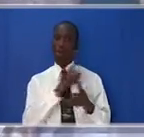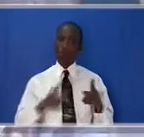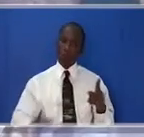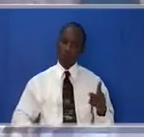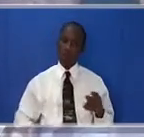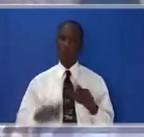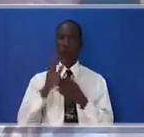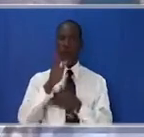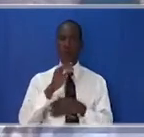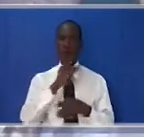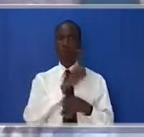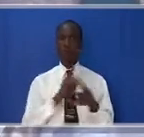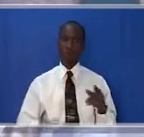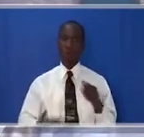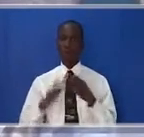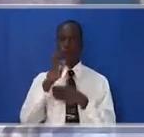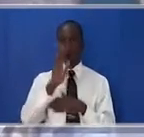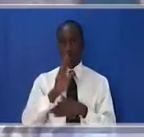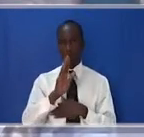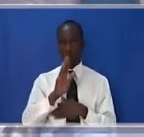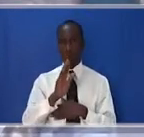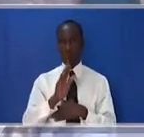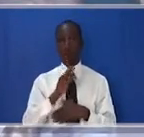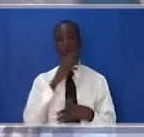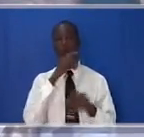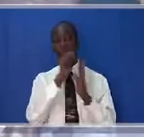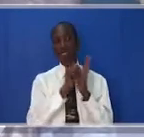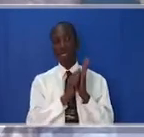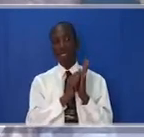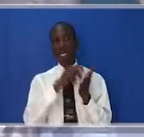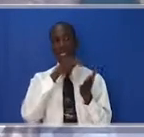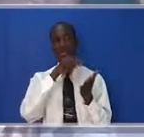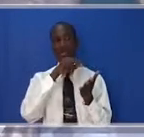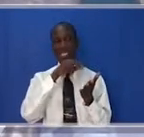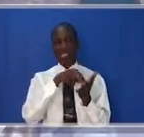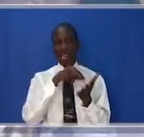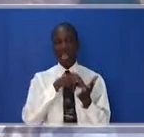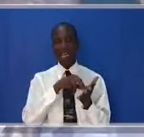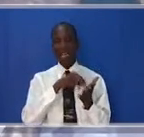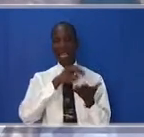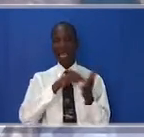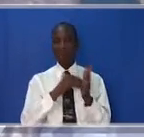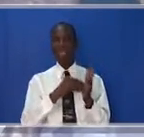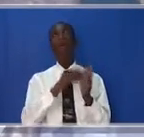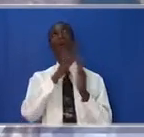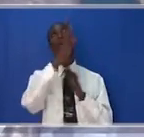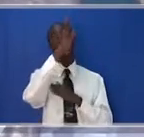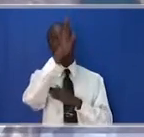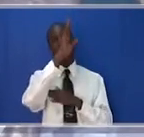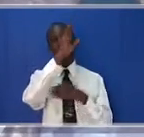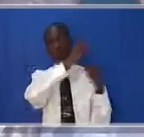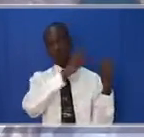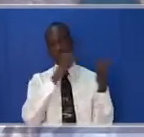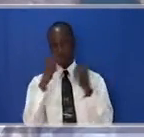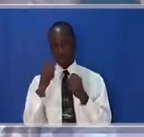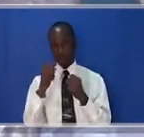no erefema Jesus Christ na ye be hu di entia